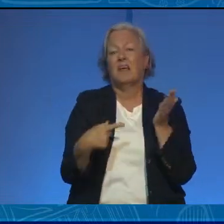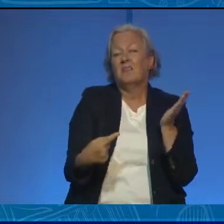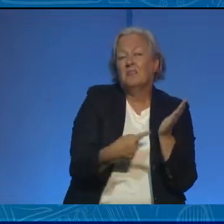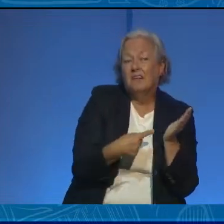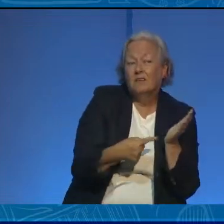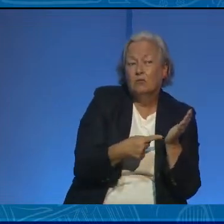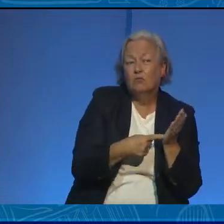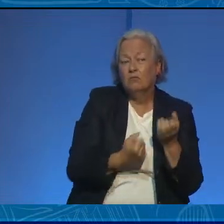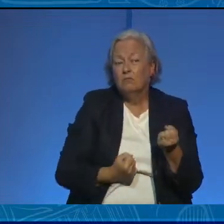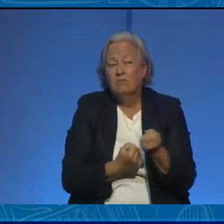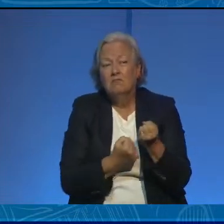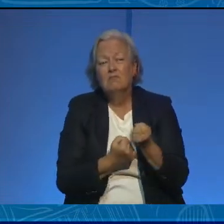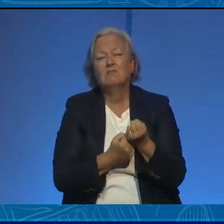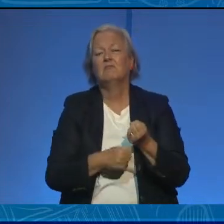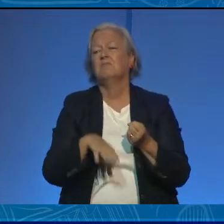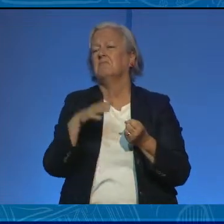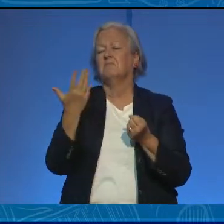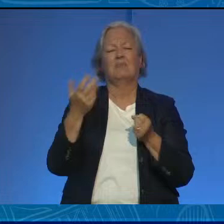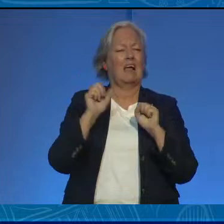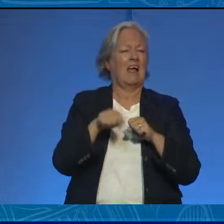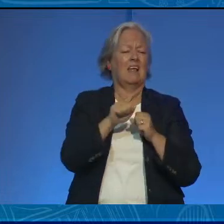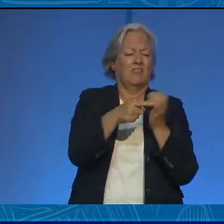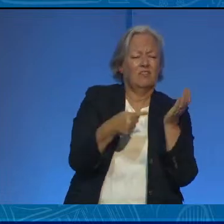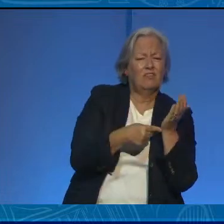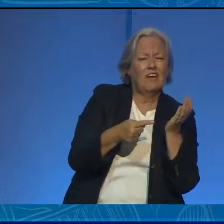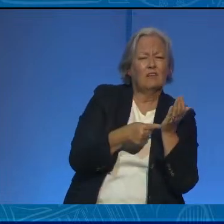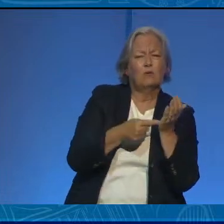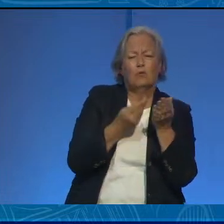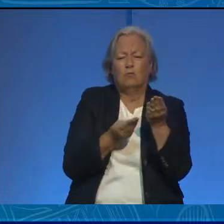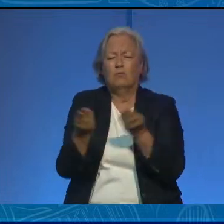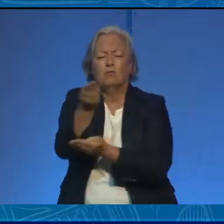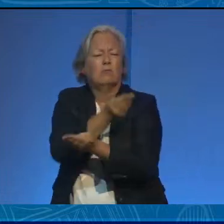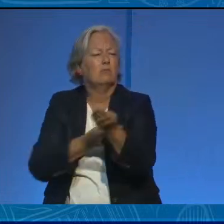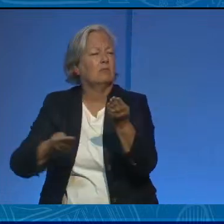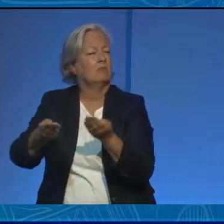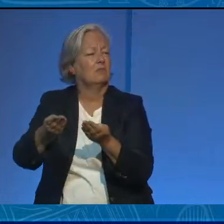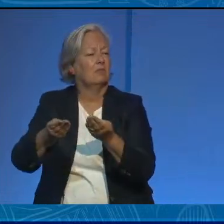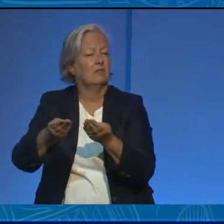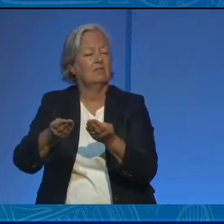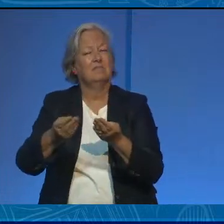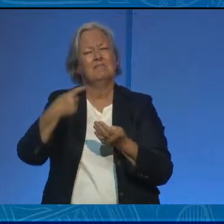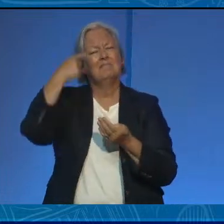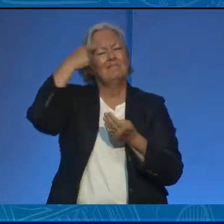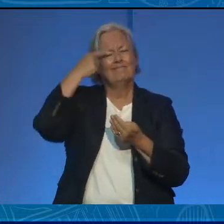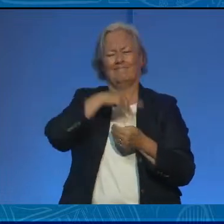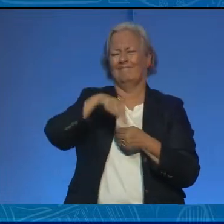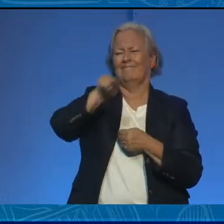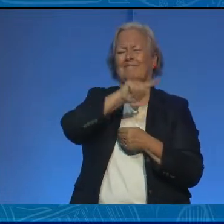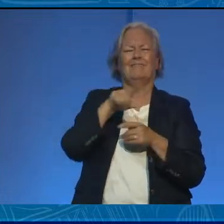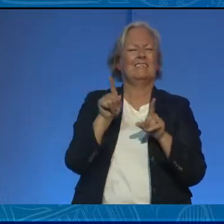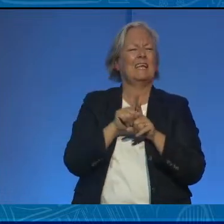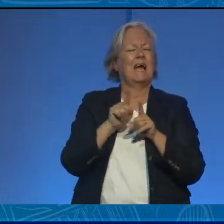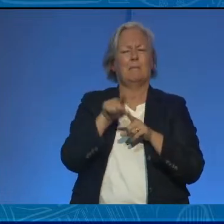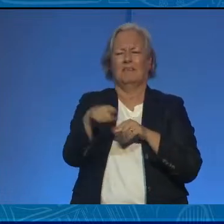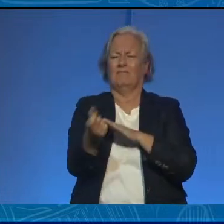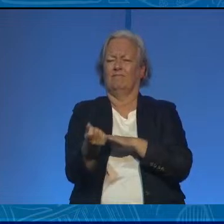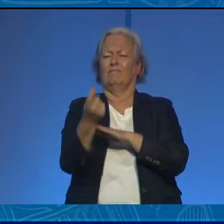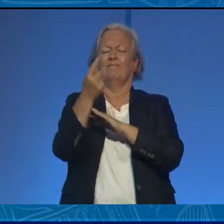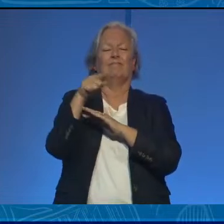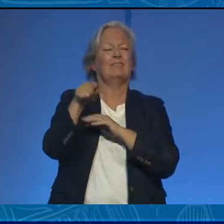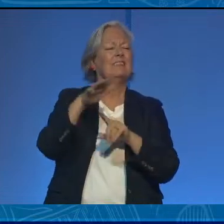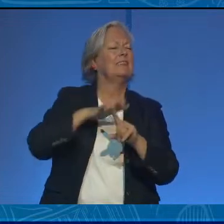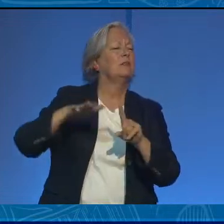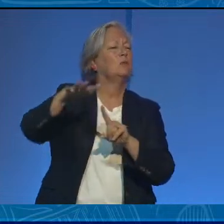assistance, and technology transfer, particularly for countries in special situations,